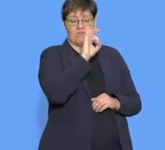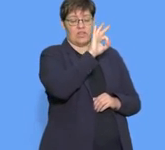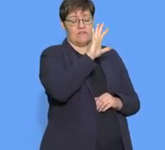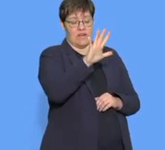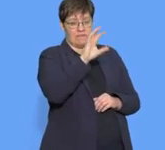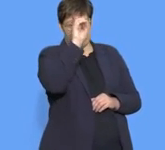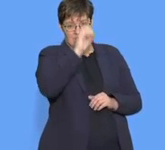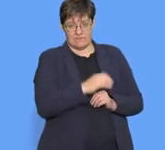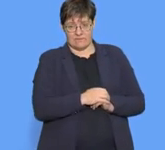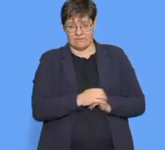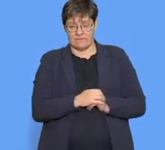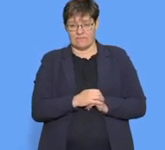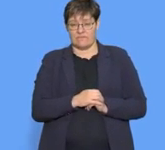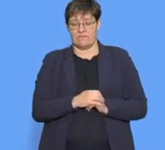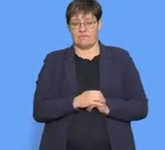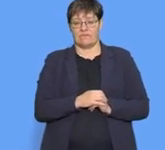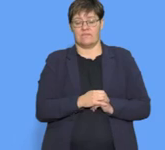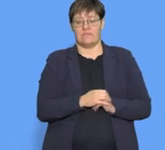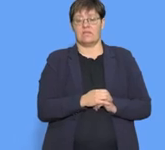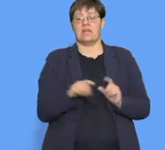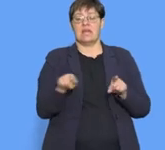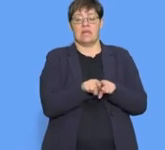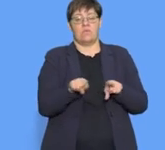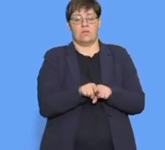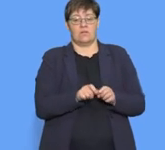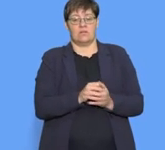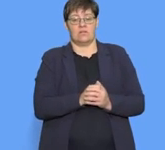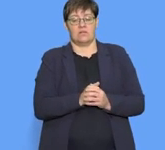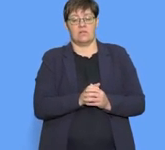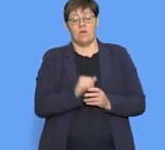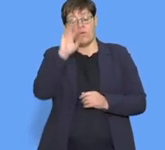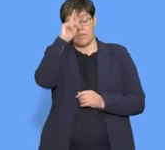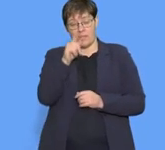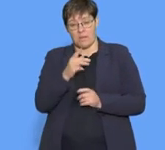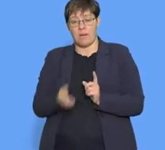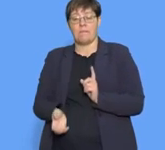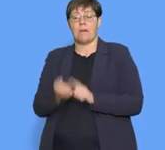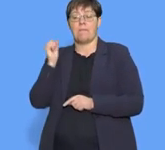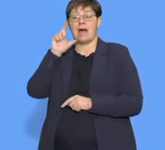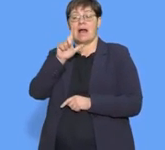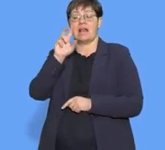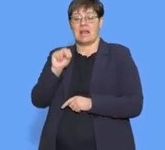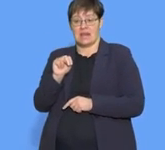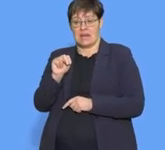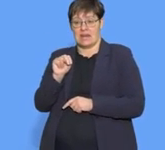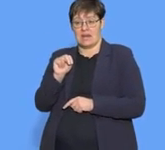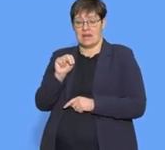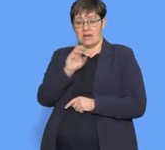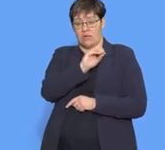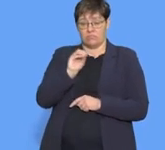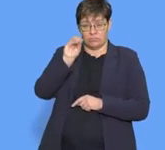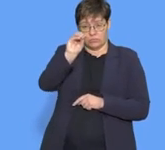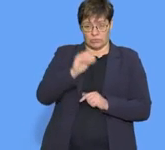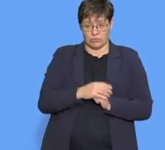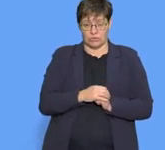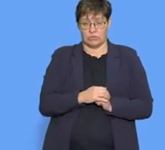Pn over sine of 35 will equal to Now remember, we found ln, so we've got to